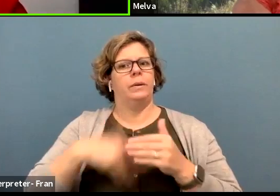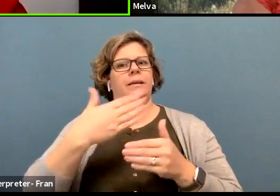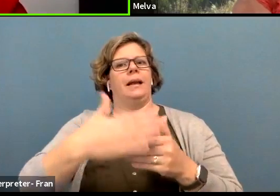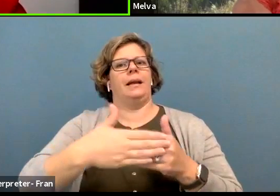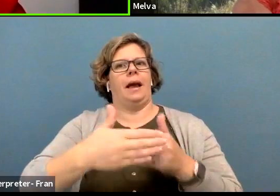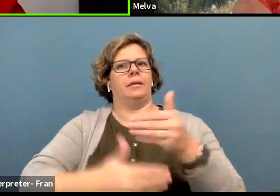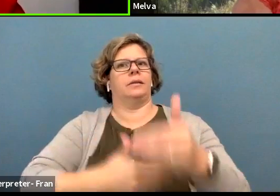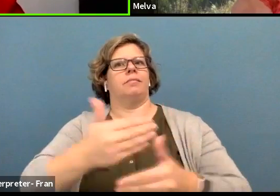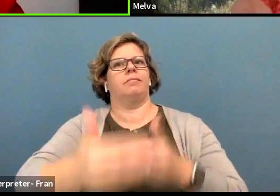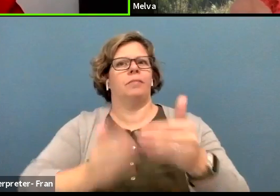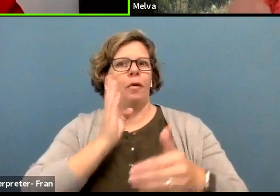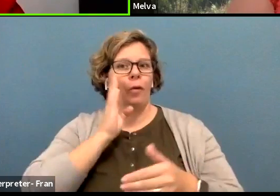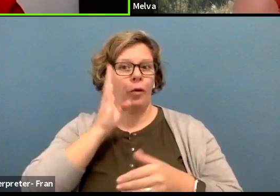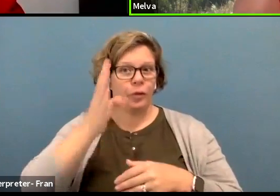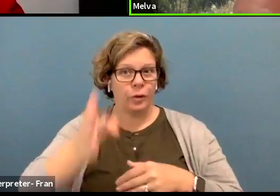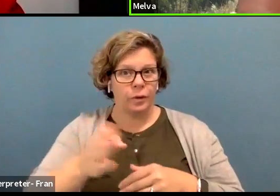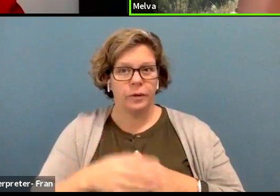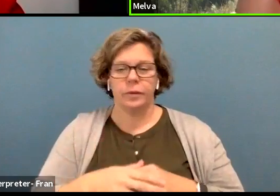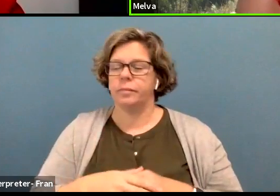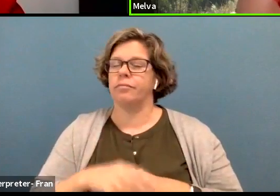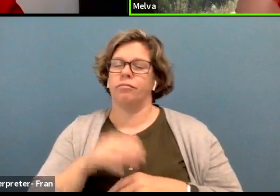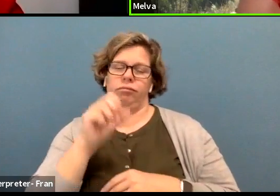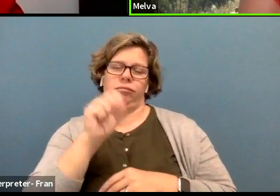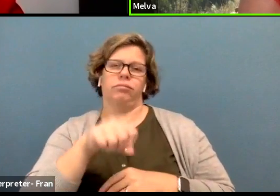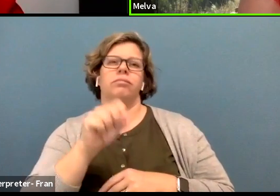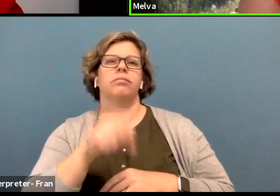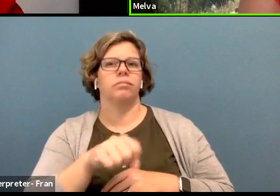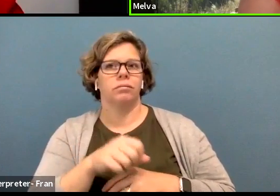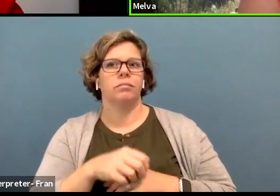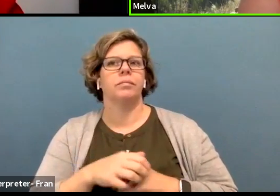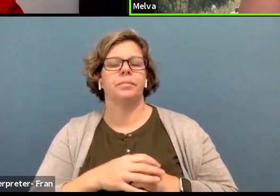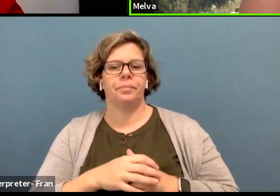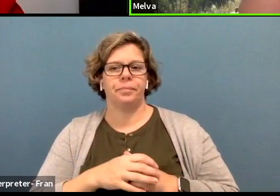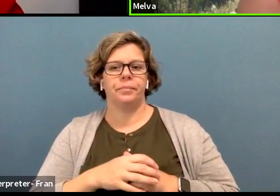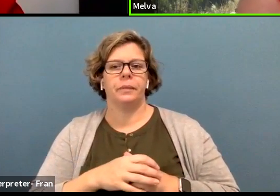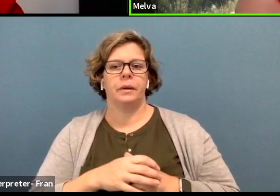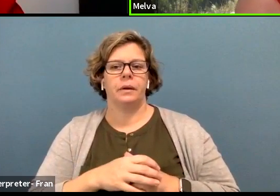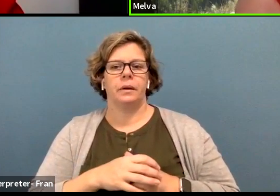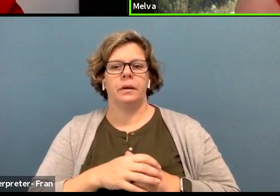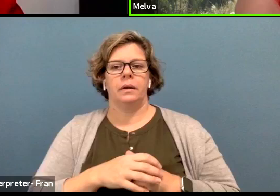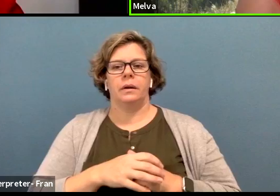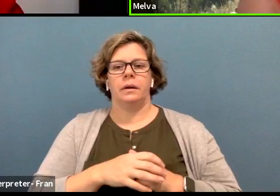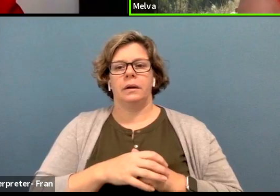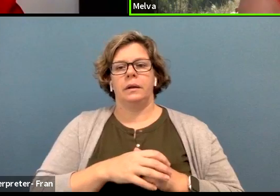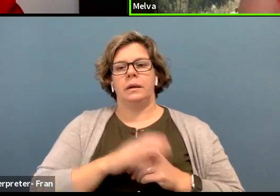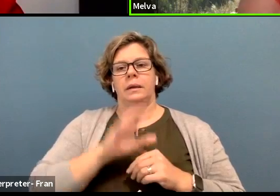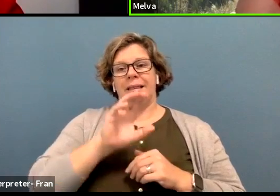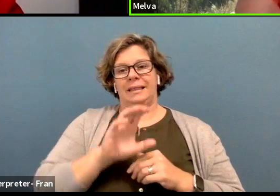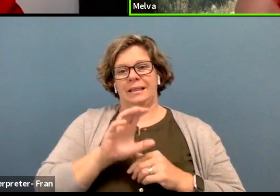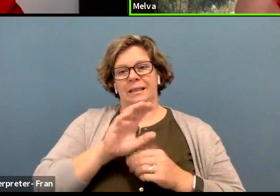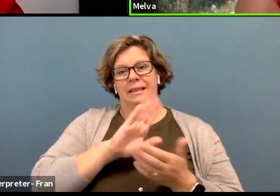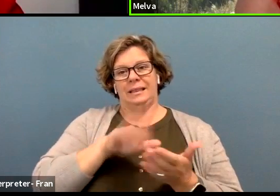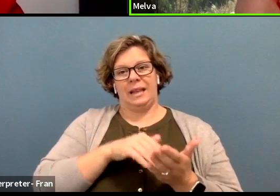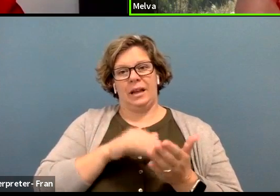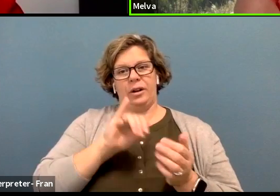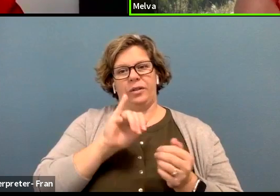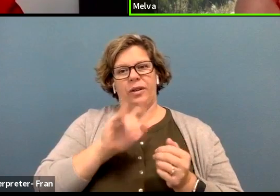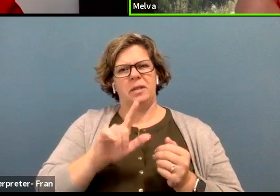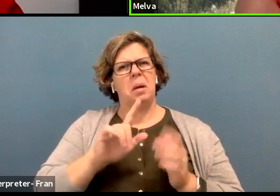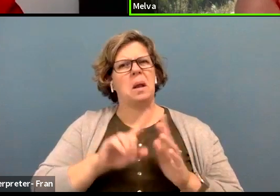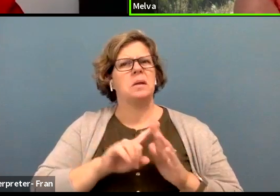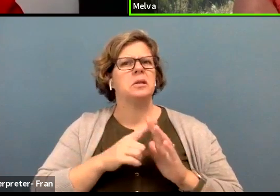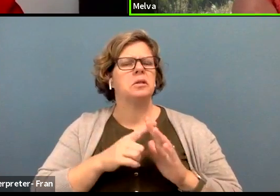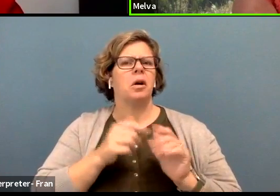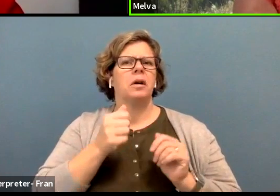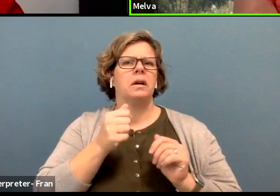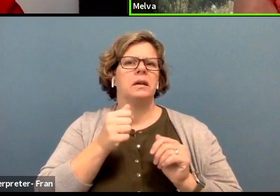in the future? Yes. The Centers for Independent Living started in the 60s and 70s. First one